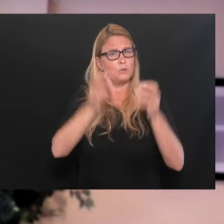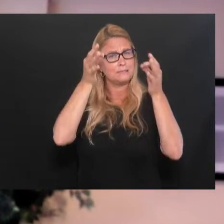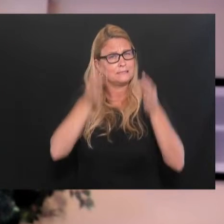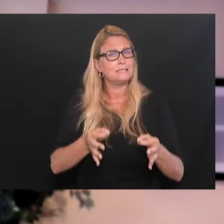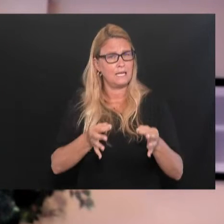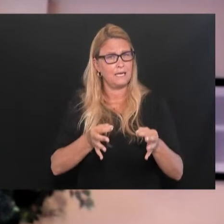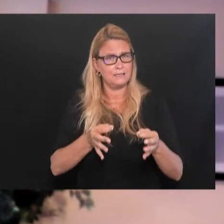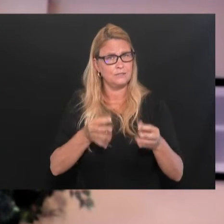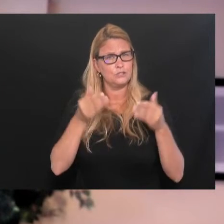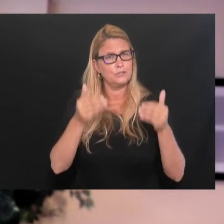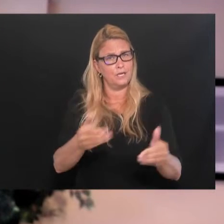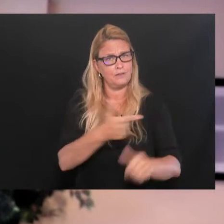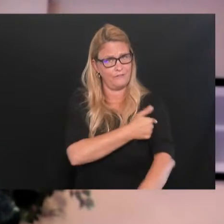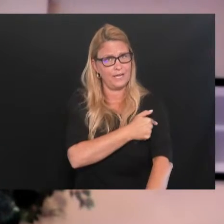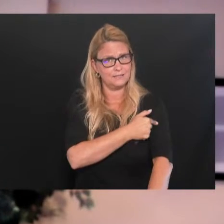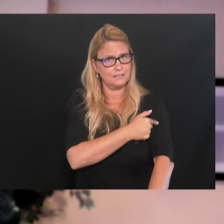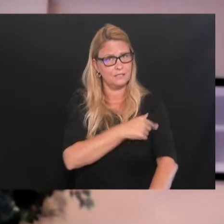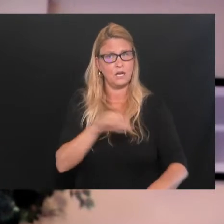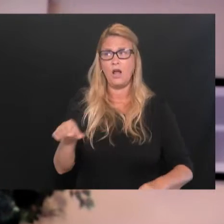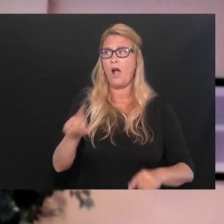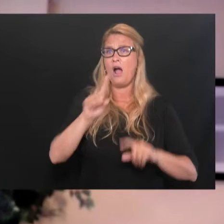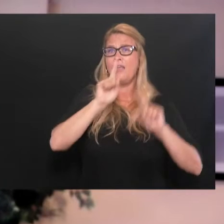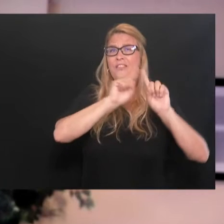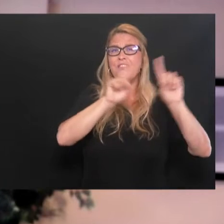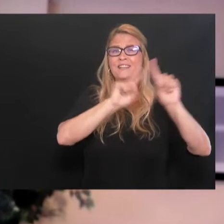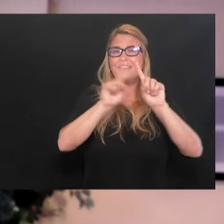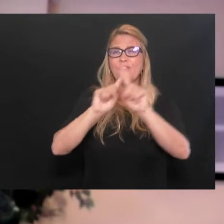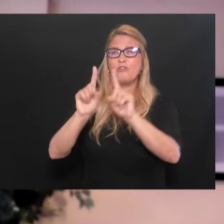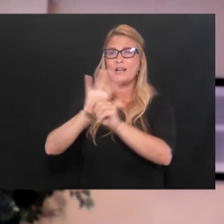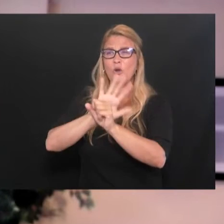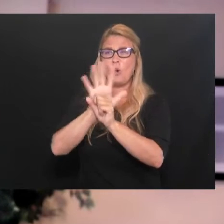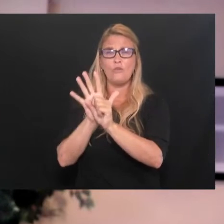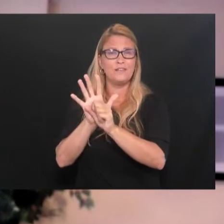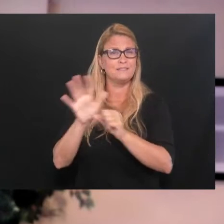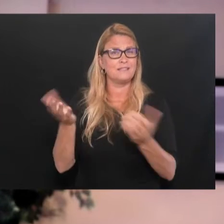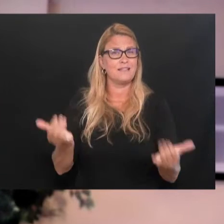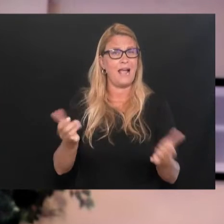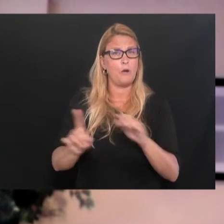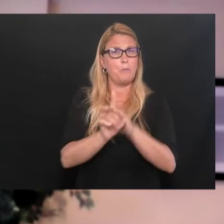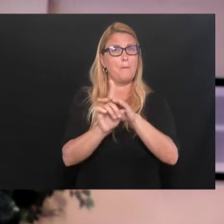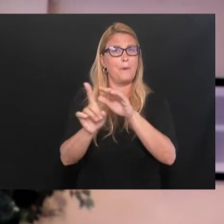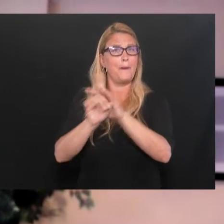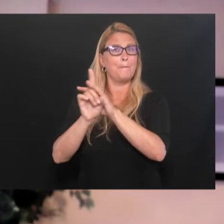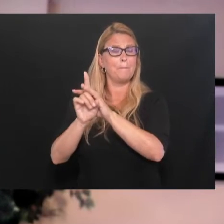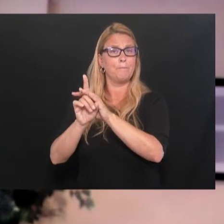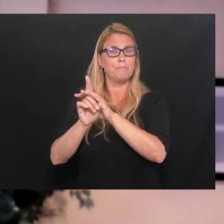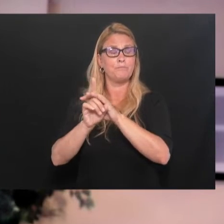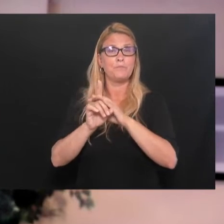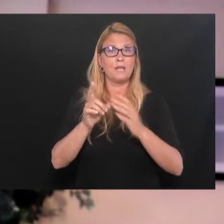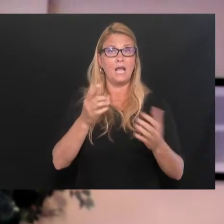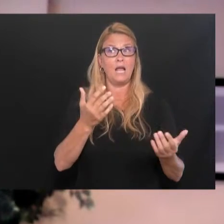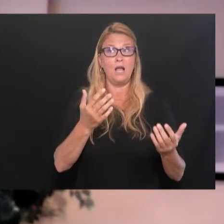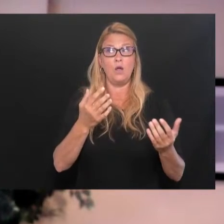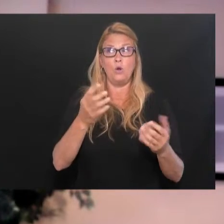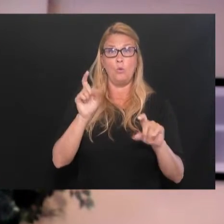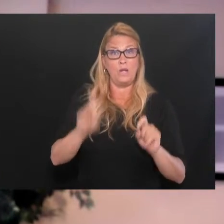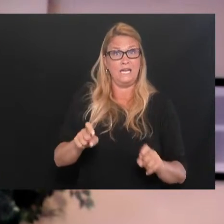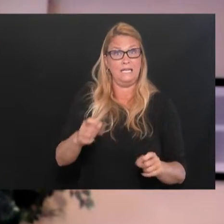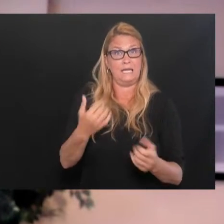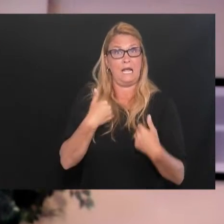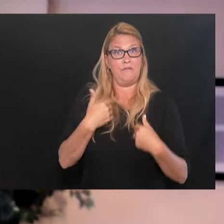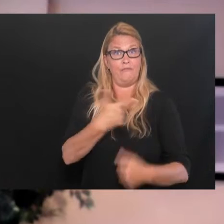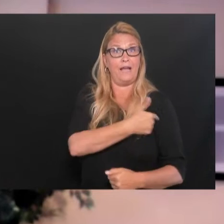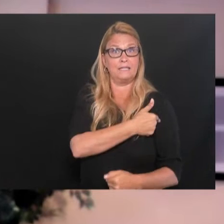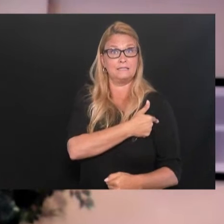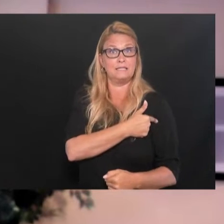said, with all of the variants, the vaccines, particularly both doses of the vaccines, and we want people who have